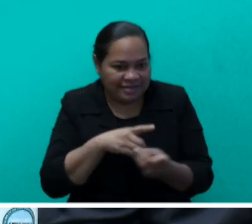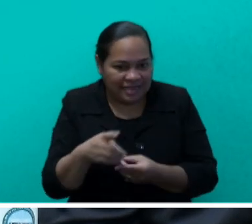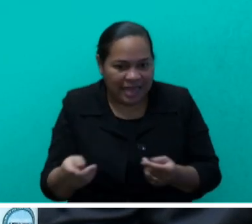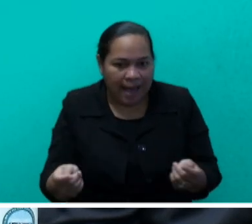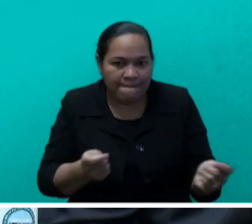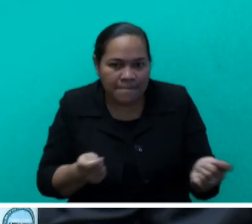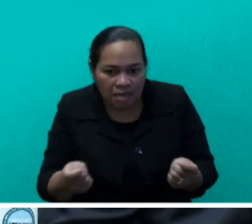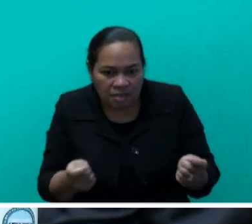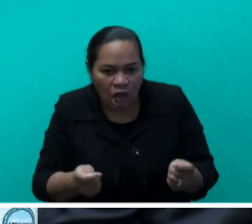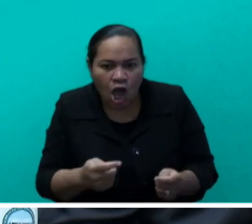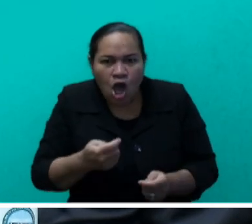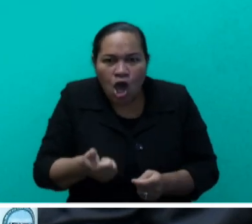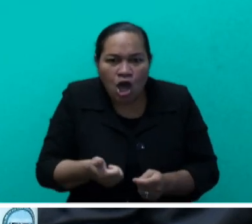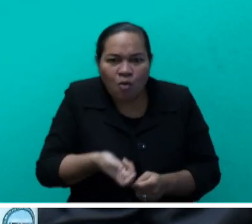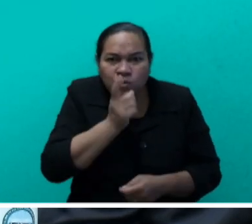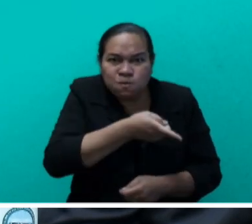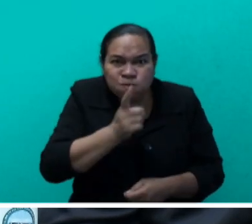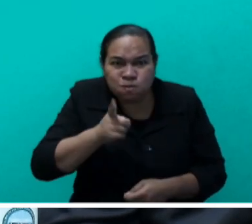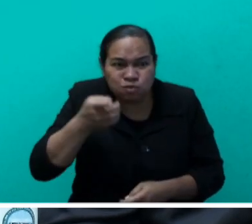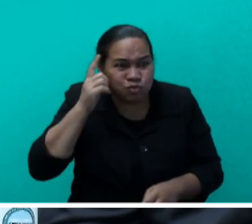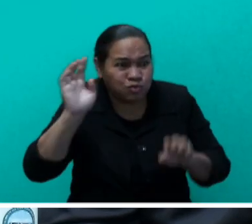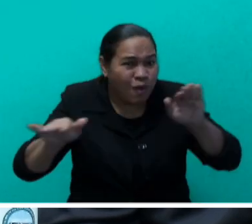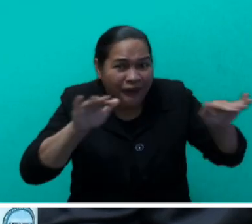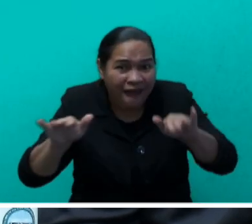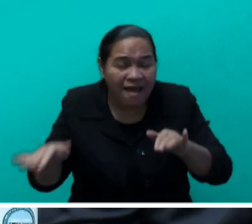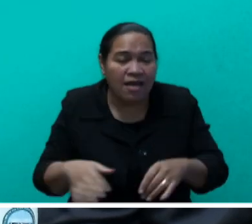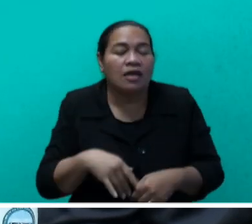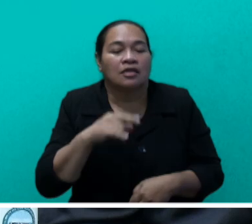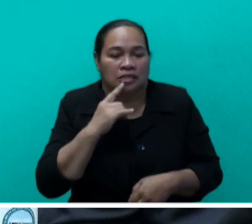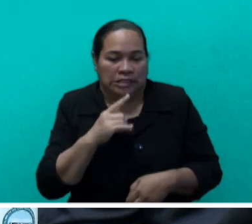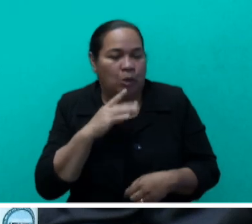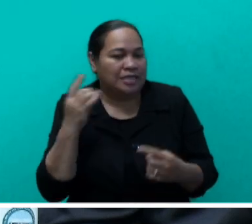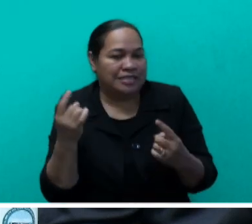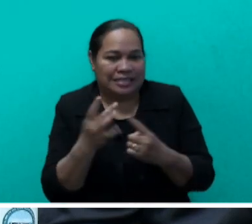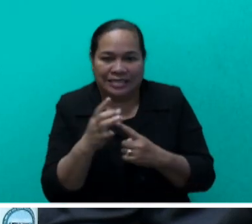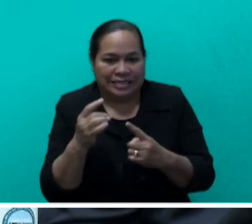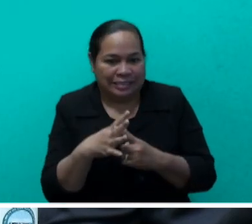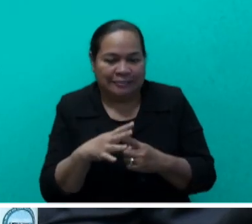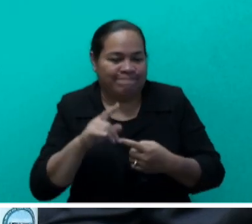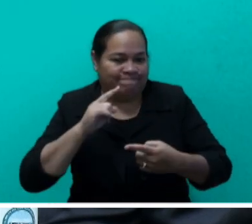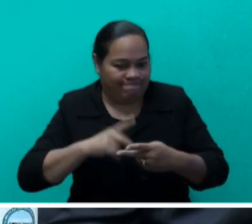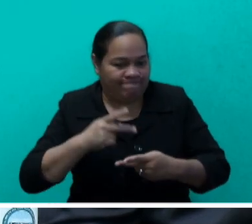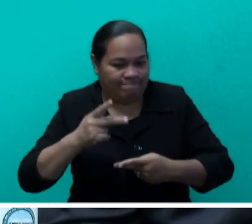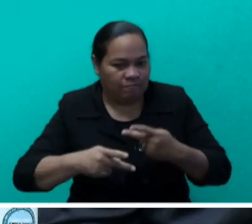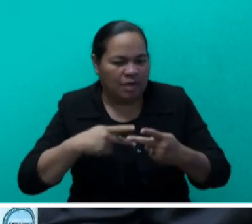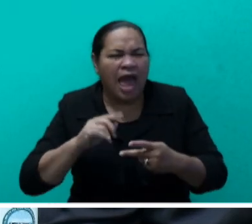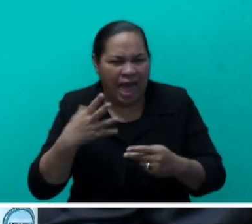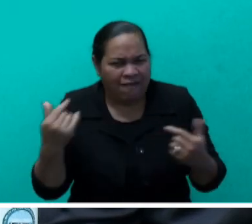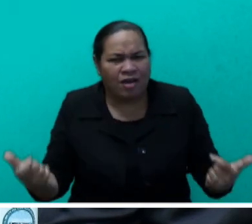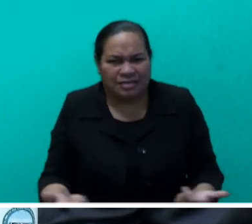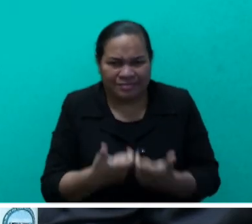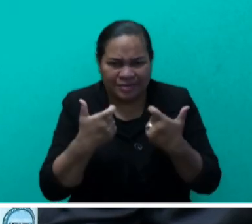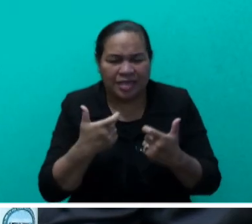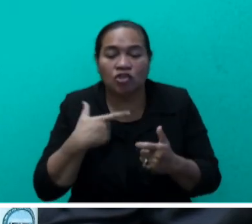systems, and community preparedness, Rakiraki is taking significant steps to address the ongoing challenge of